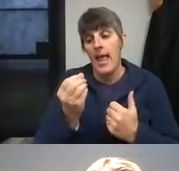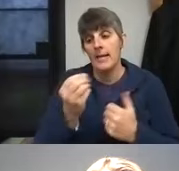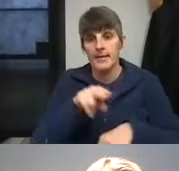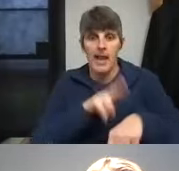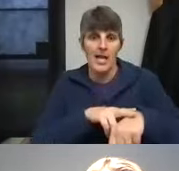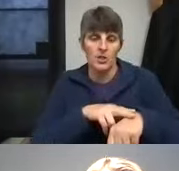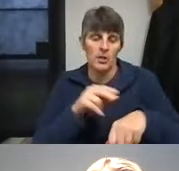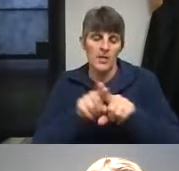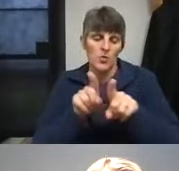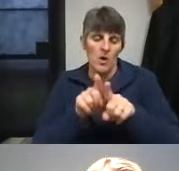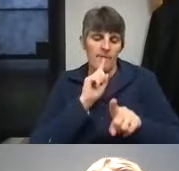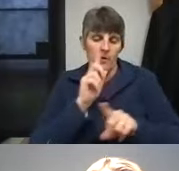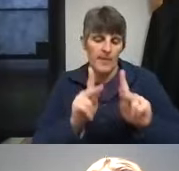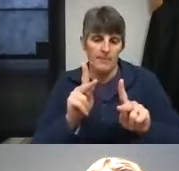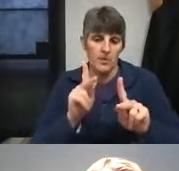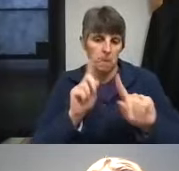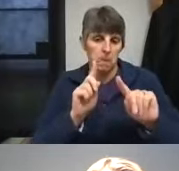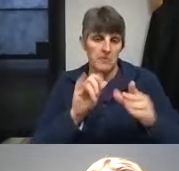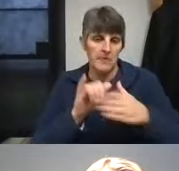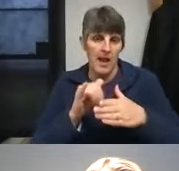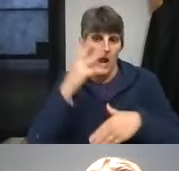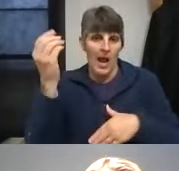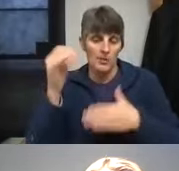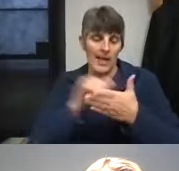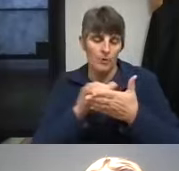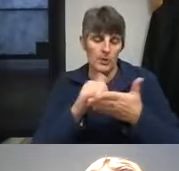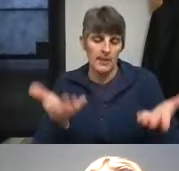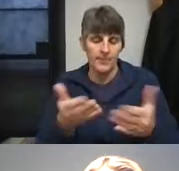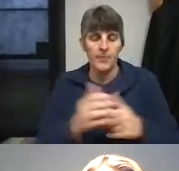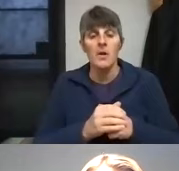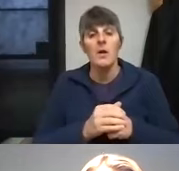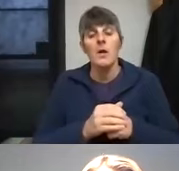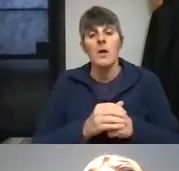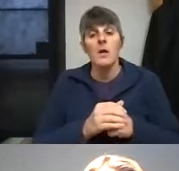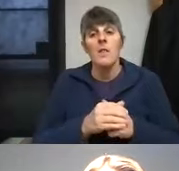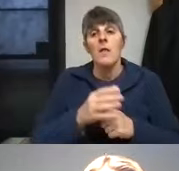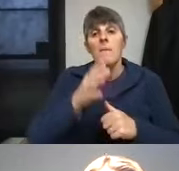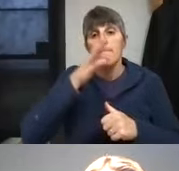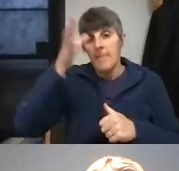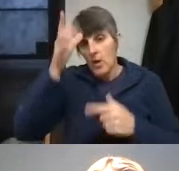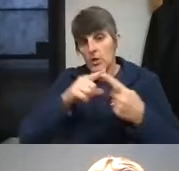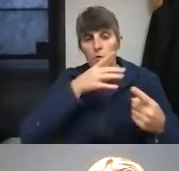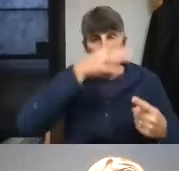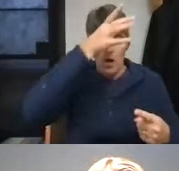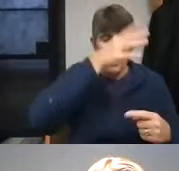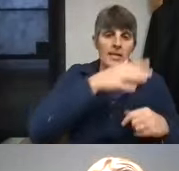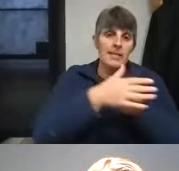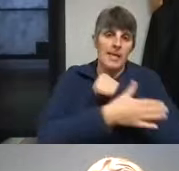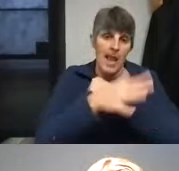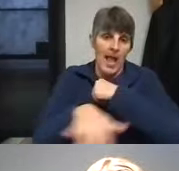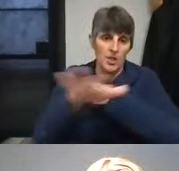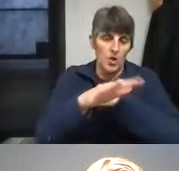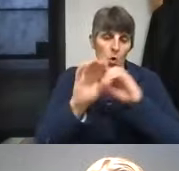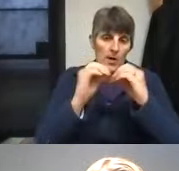national as well, if there's people attending that are outside of New York State. Parent to Parent is a national organization. The